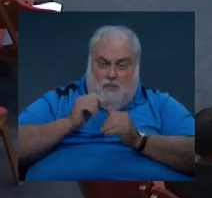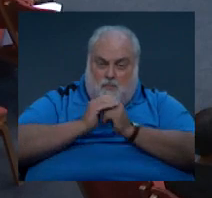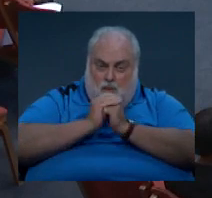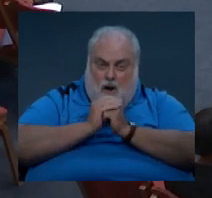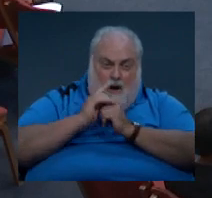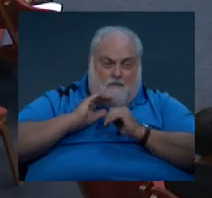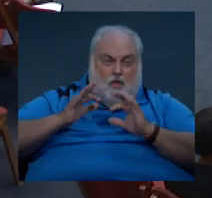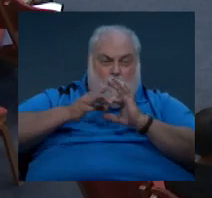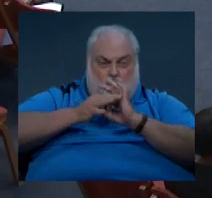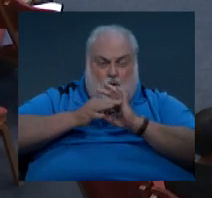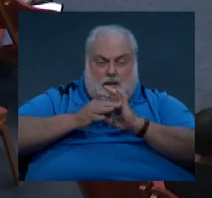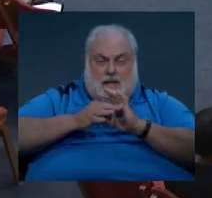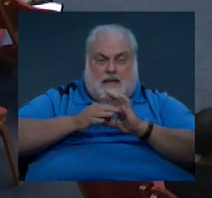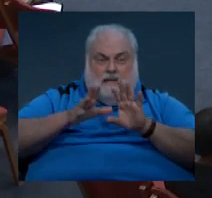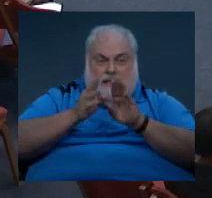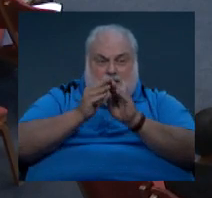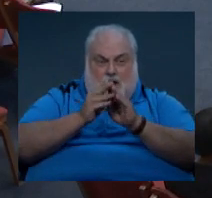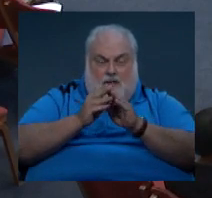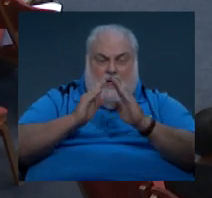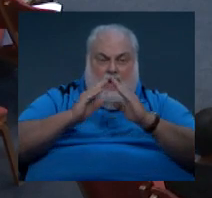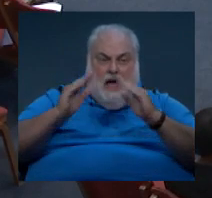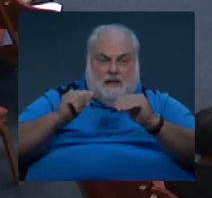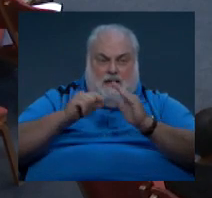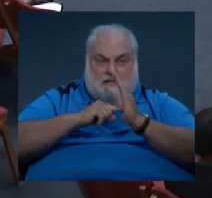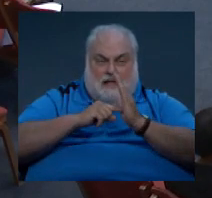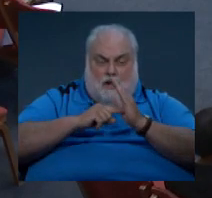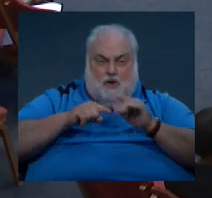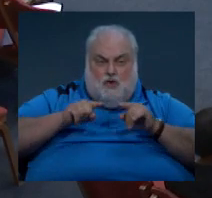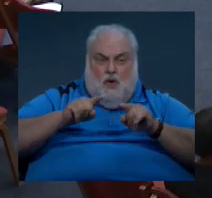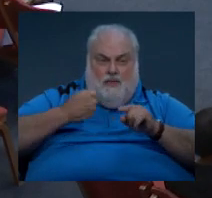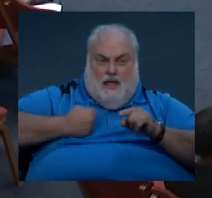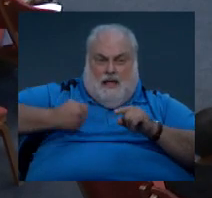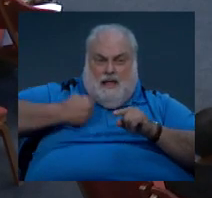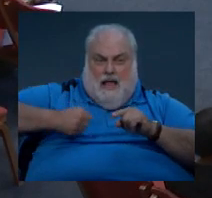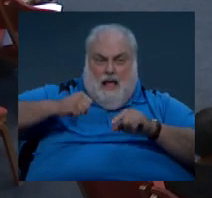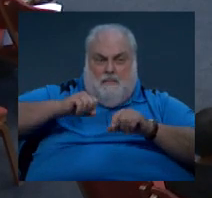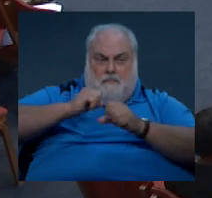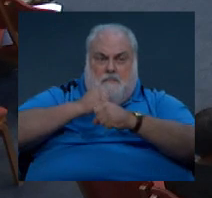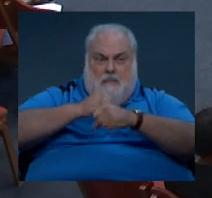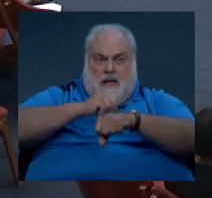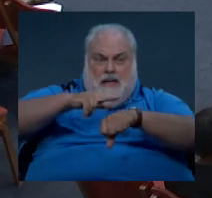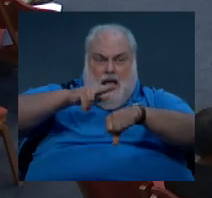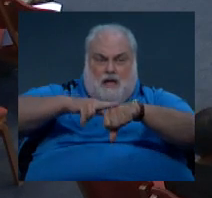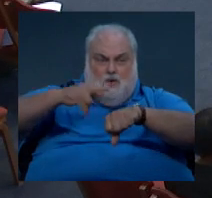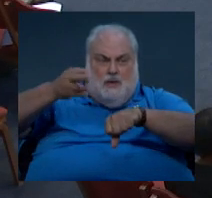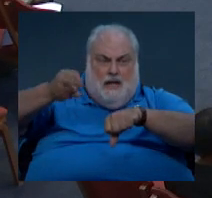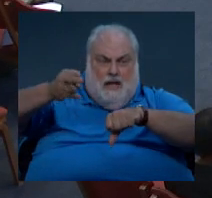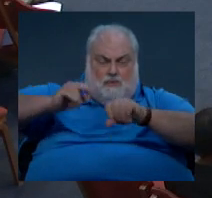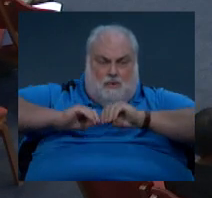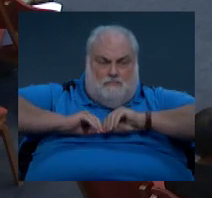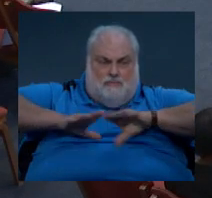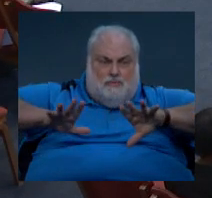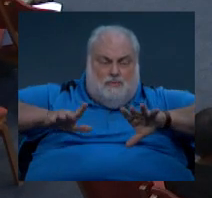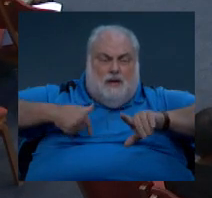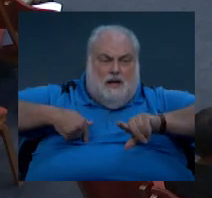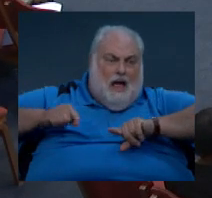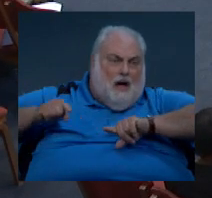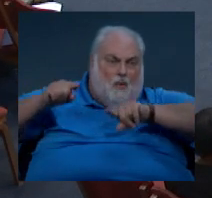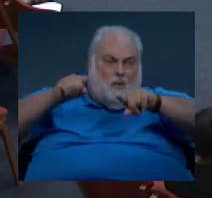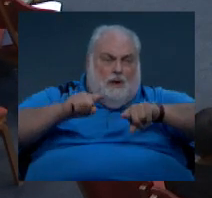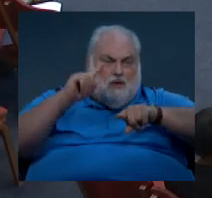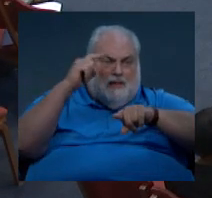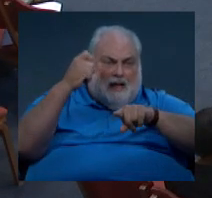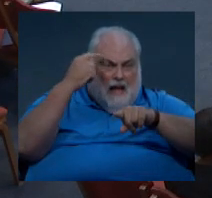the joint session of the House and Senate back when the gang violence made national history. So I went down